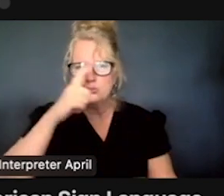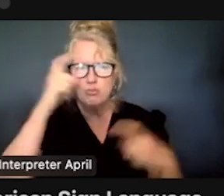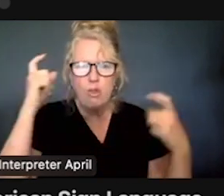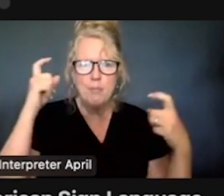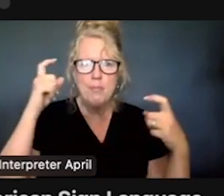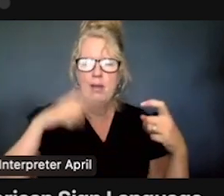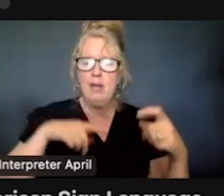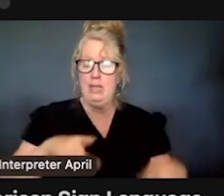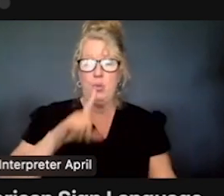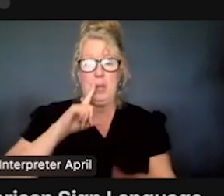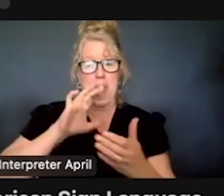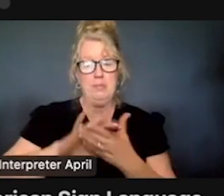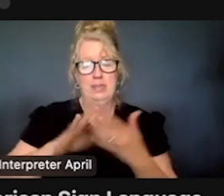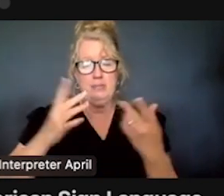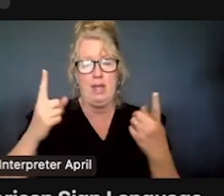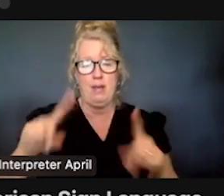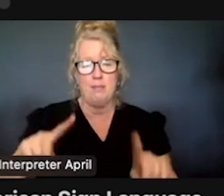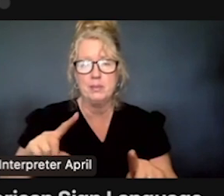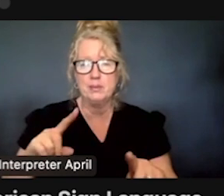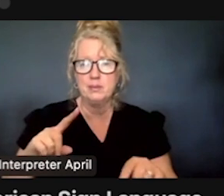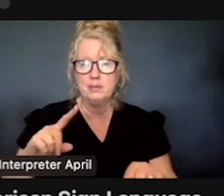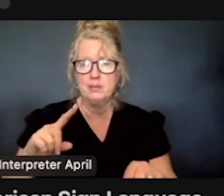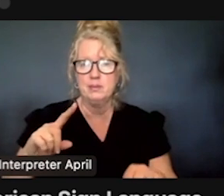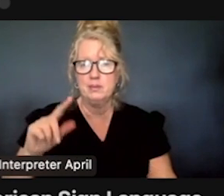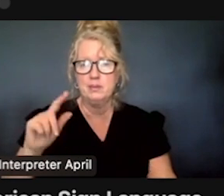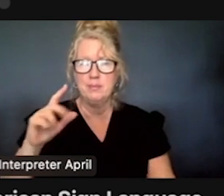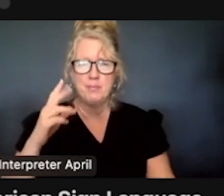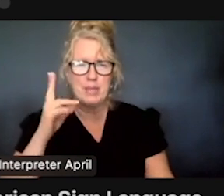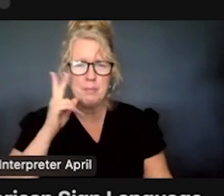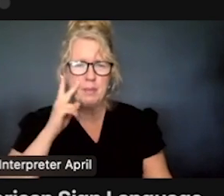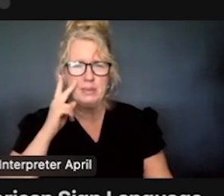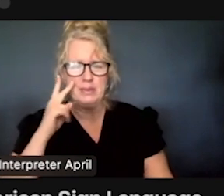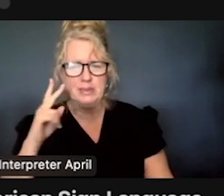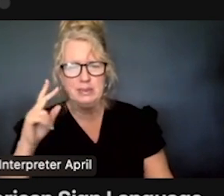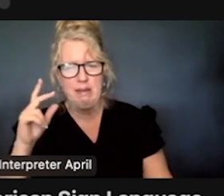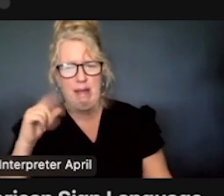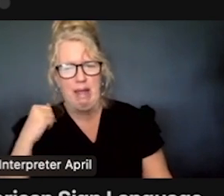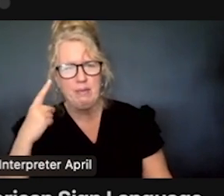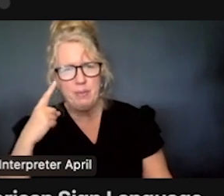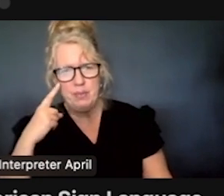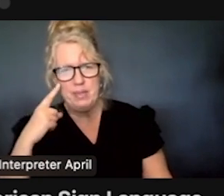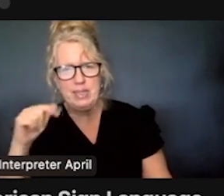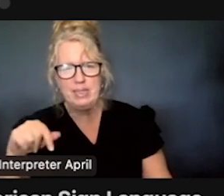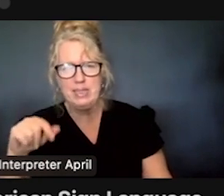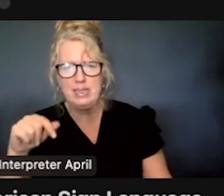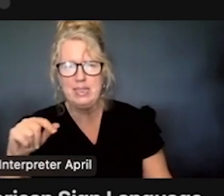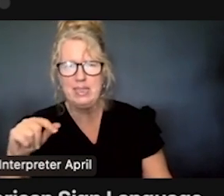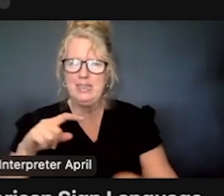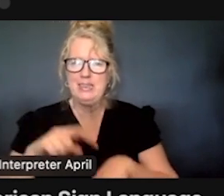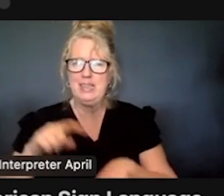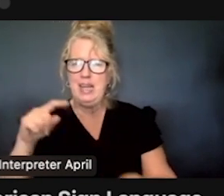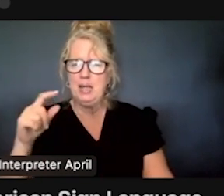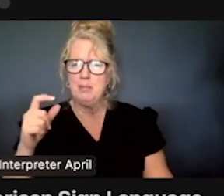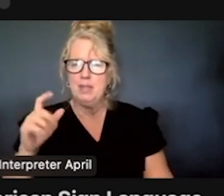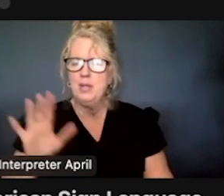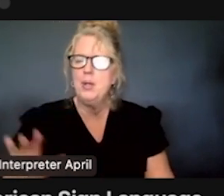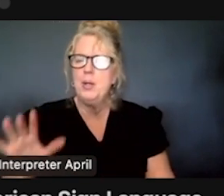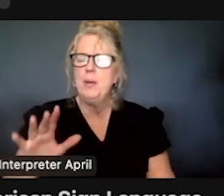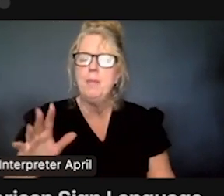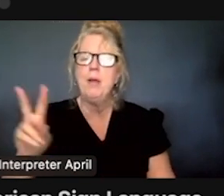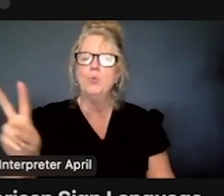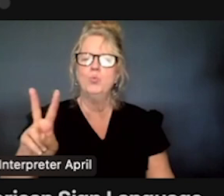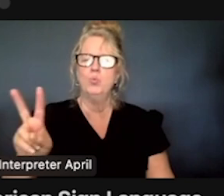I believe, happens at, let's see, I think 11, 12, 1, 2, about 2